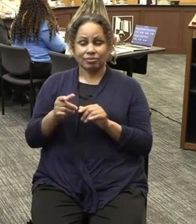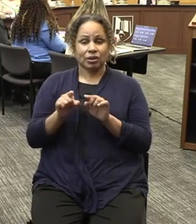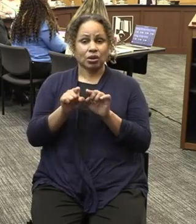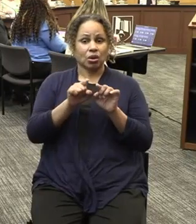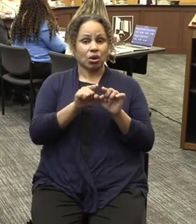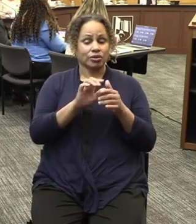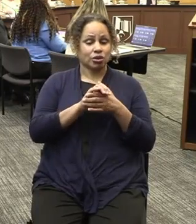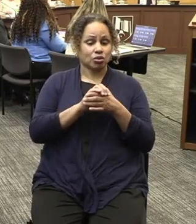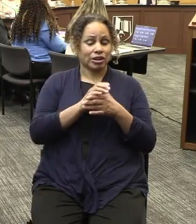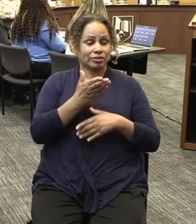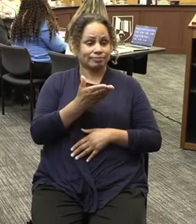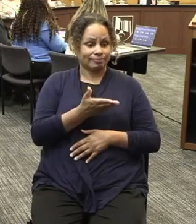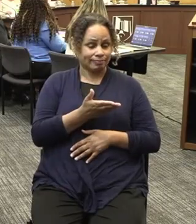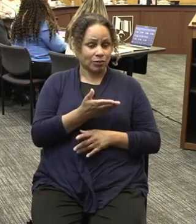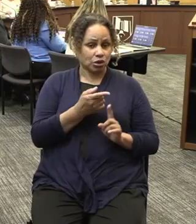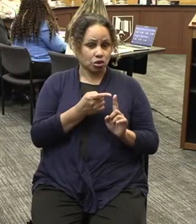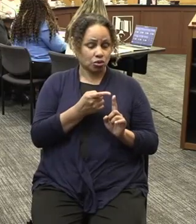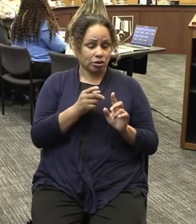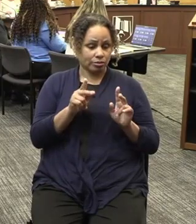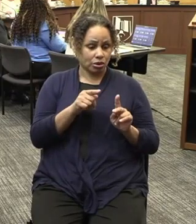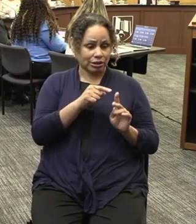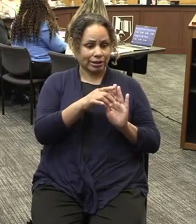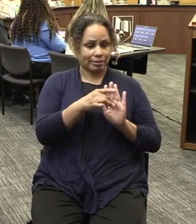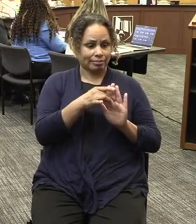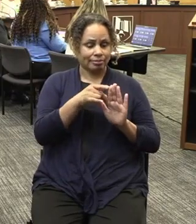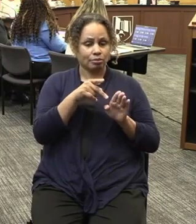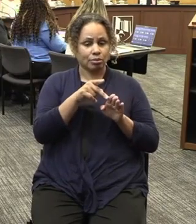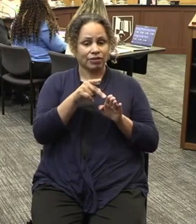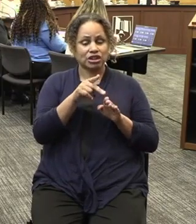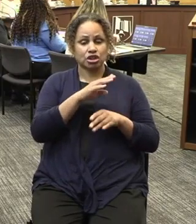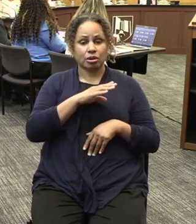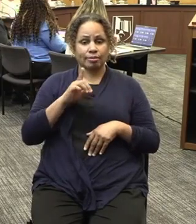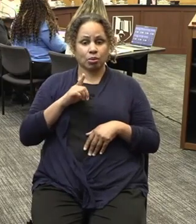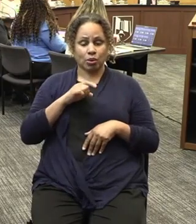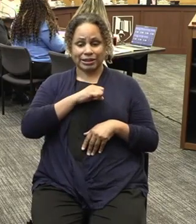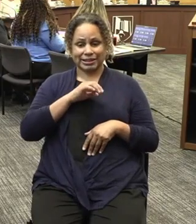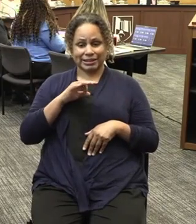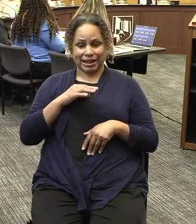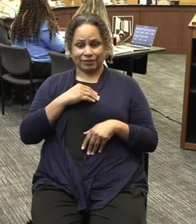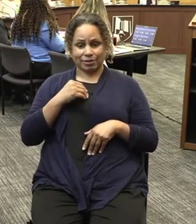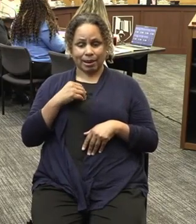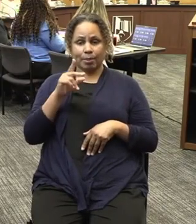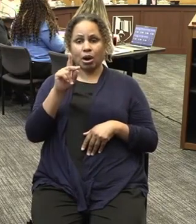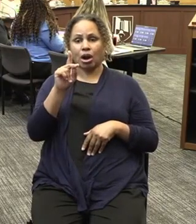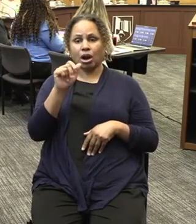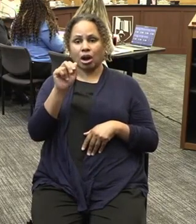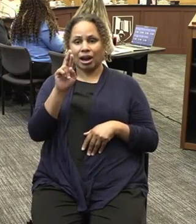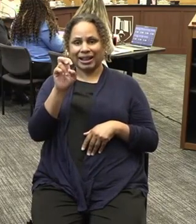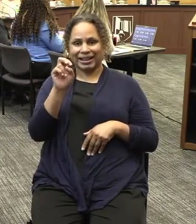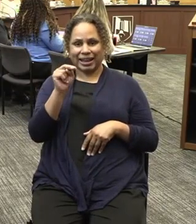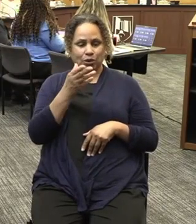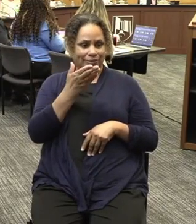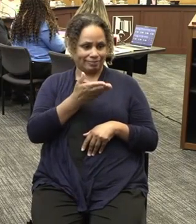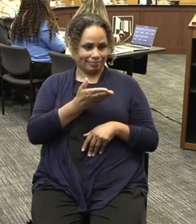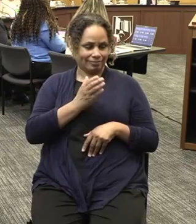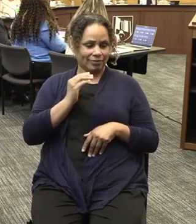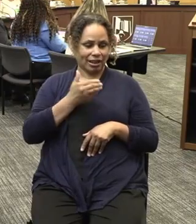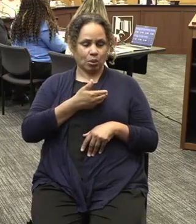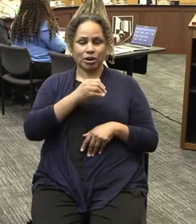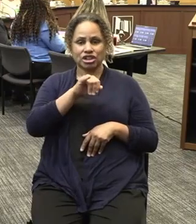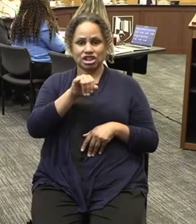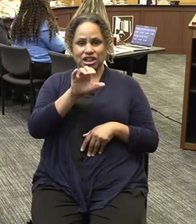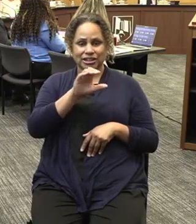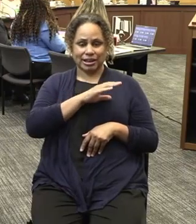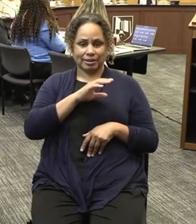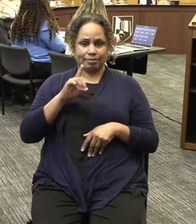congratulations, nominee for professional board staff member. That would be Karen Riese, our Joliet Junior College